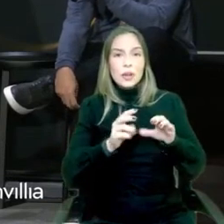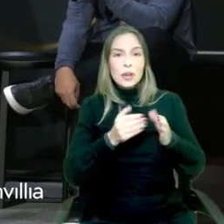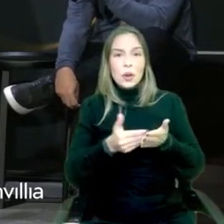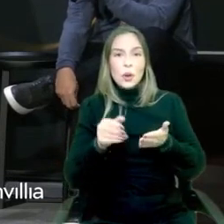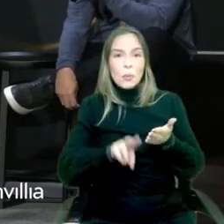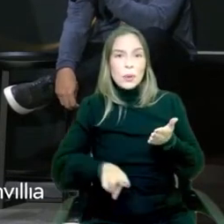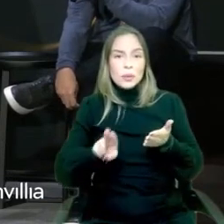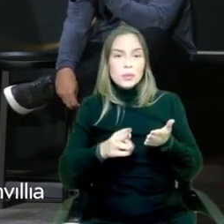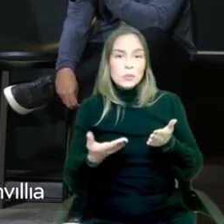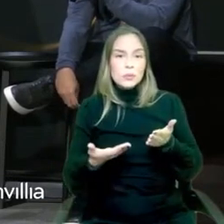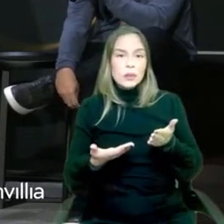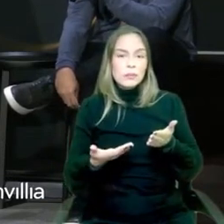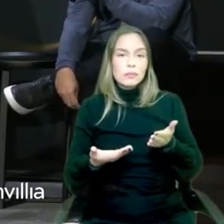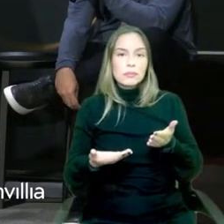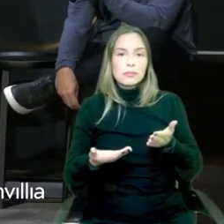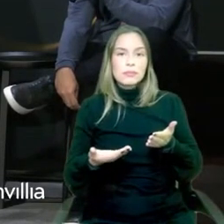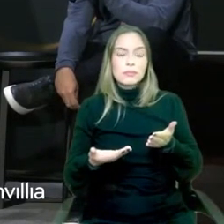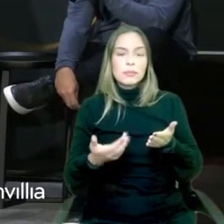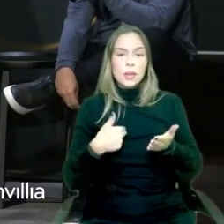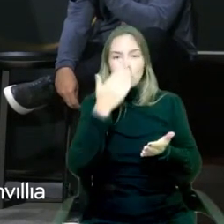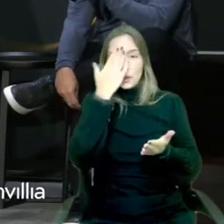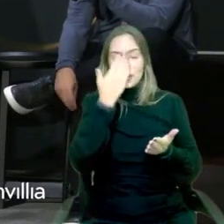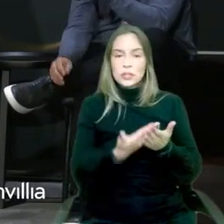And I believe we need help.